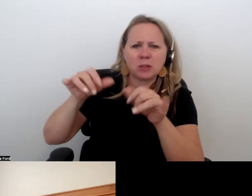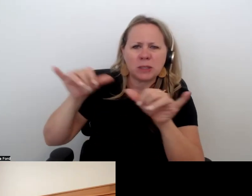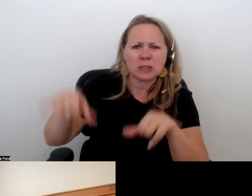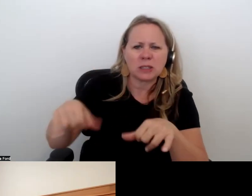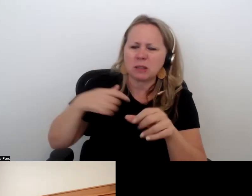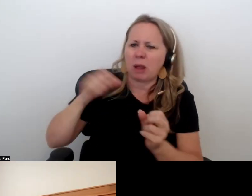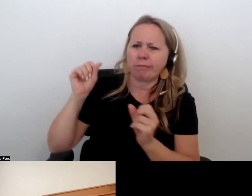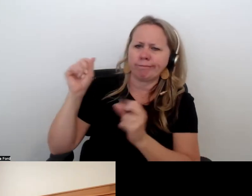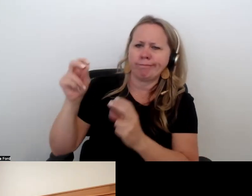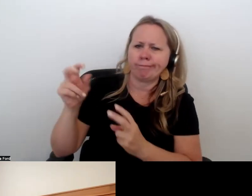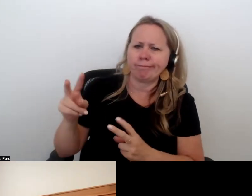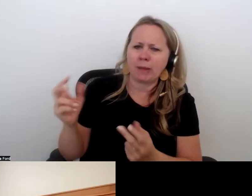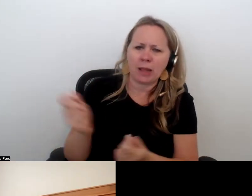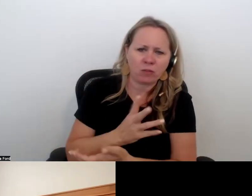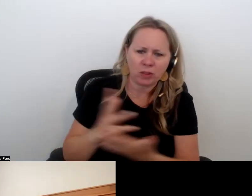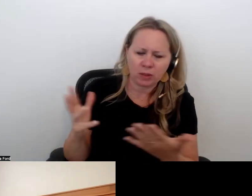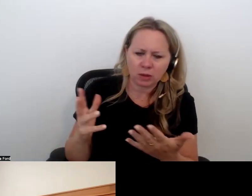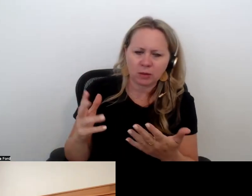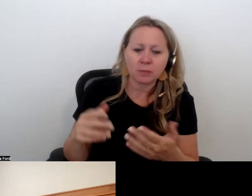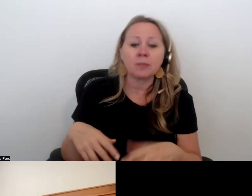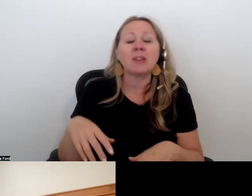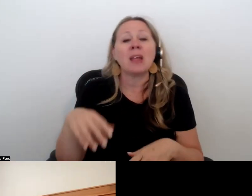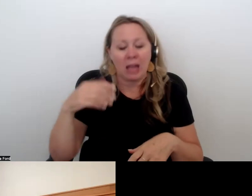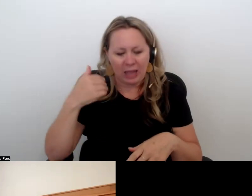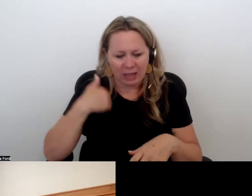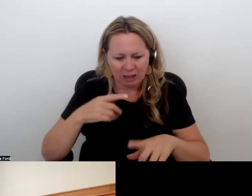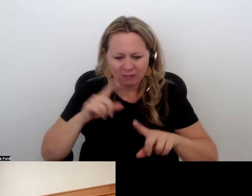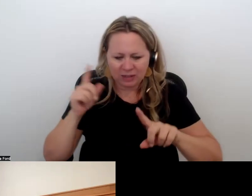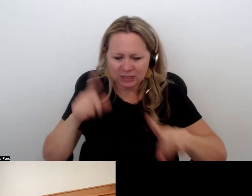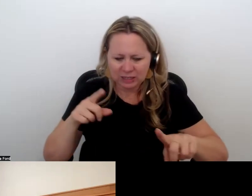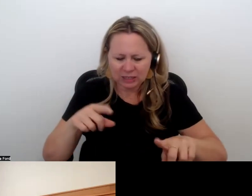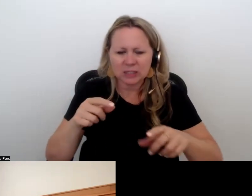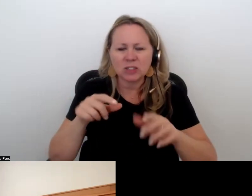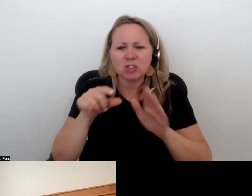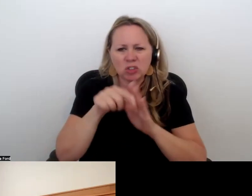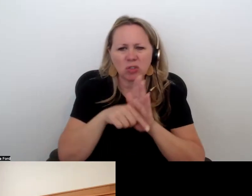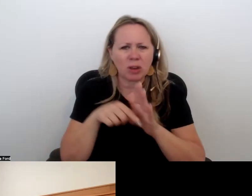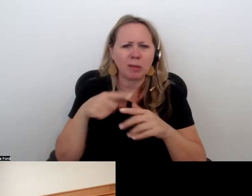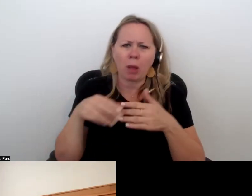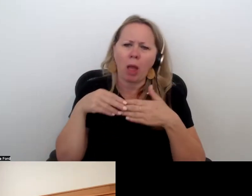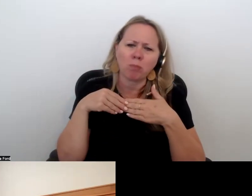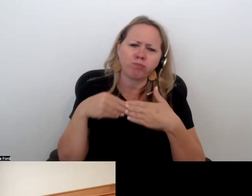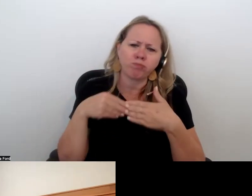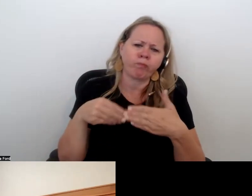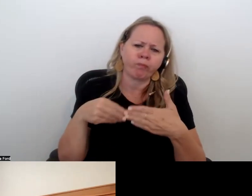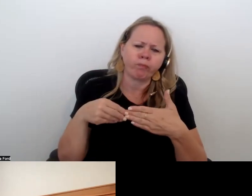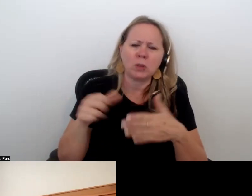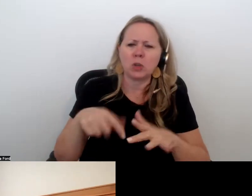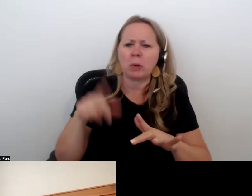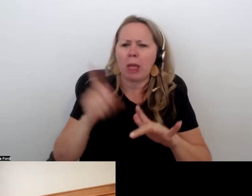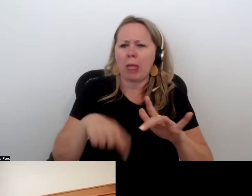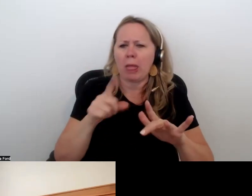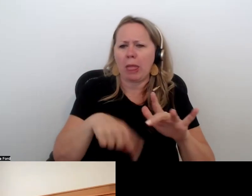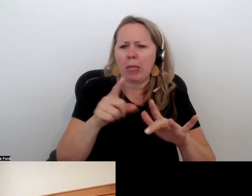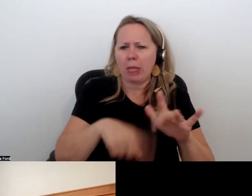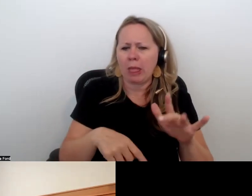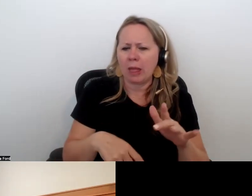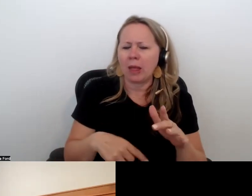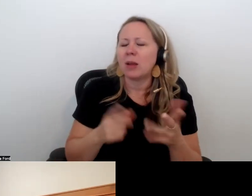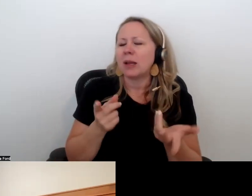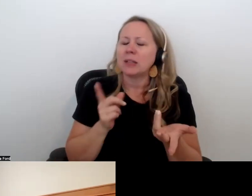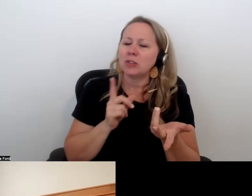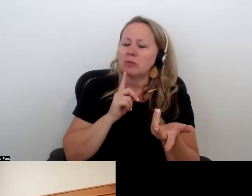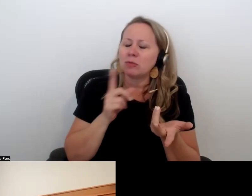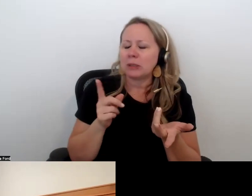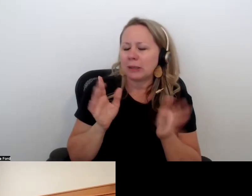do have an attendance grade, but it's quite flexible. You can miss several courses. It's mostly just to kind of give some people